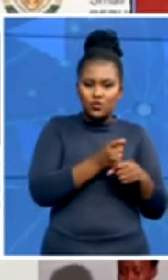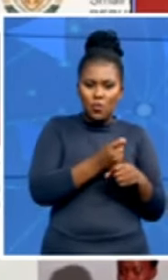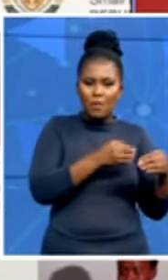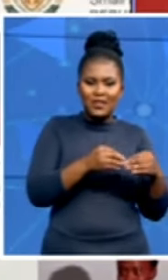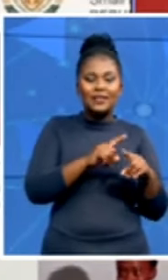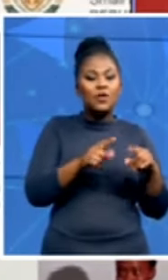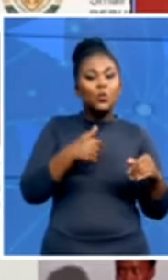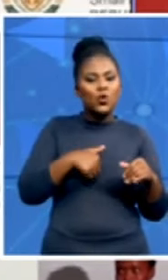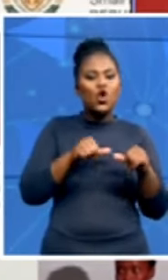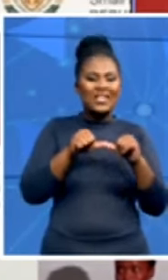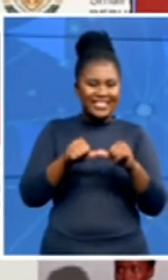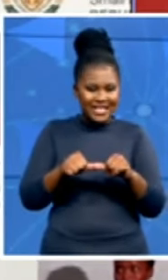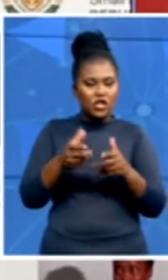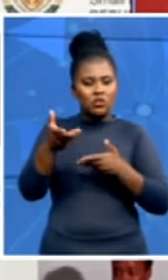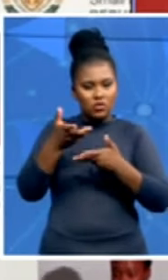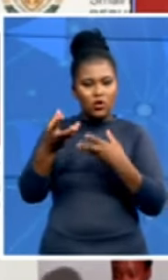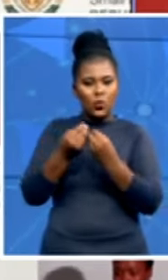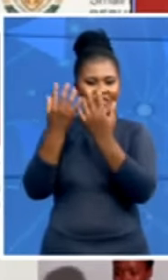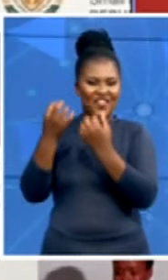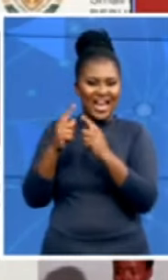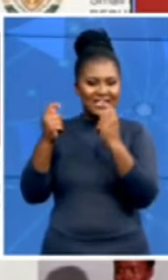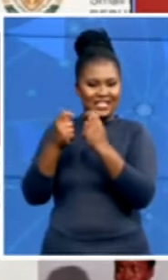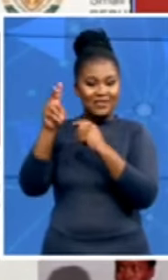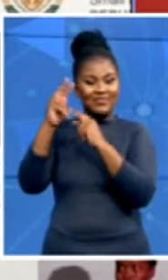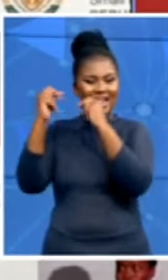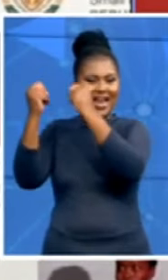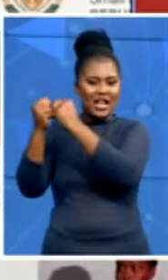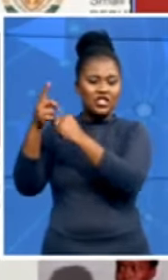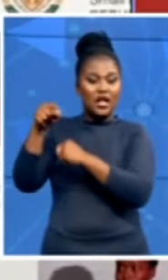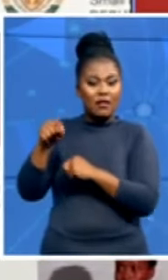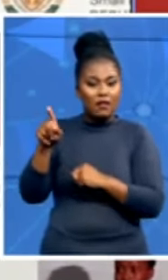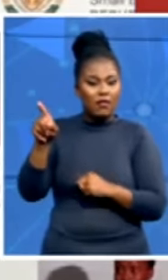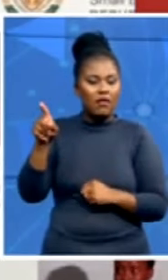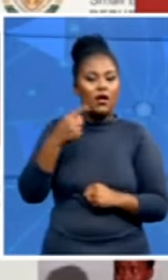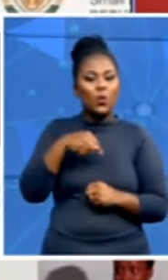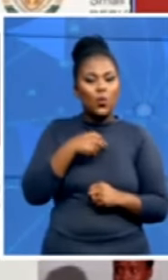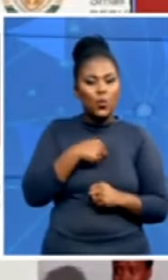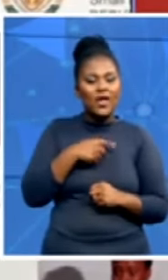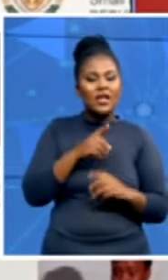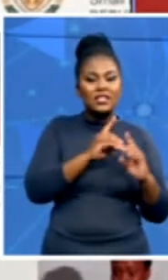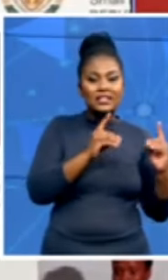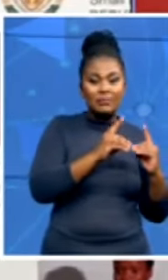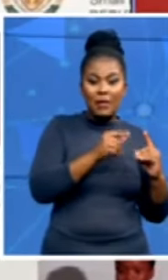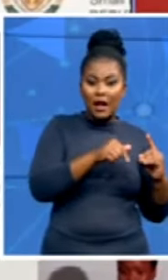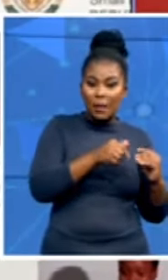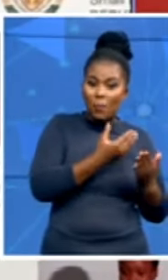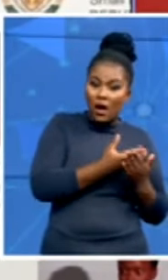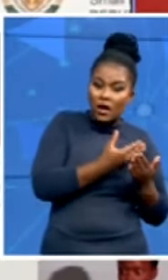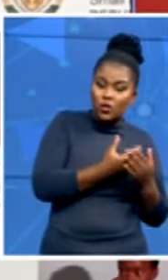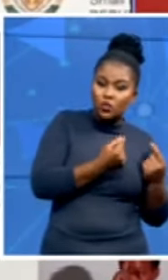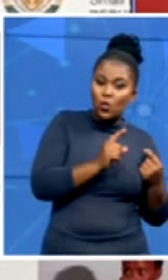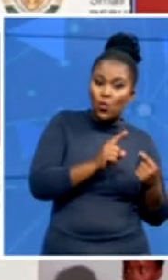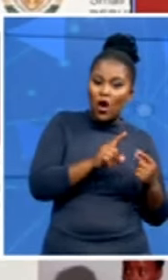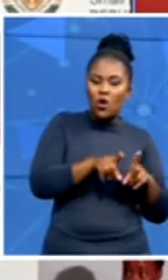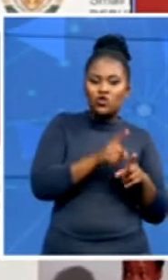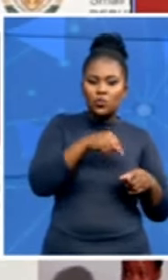is building the capability of both the department with its portfolio organizations to make sure that when